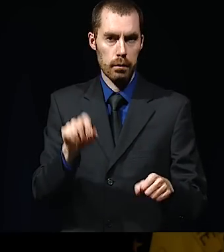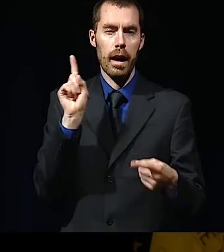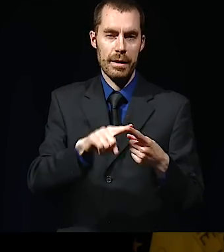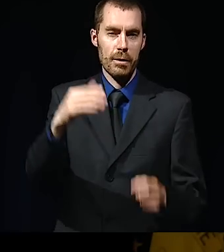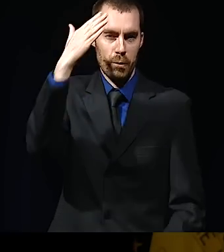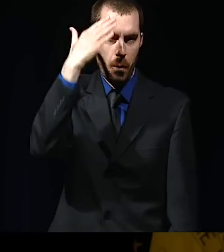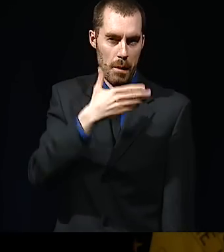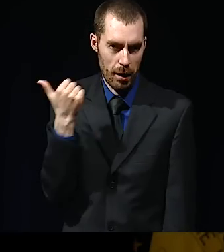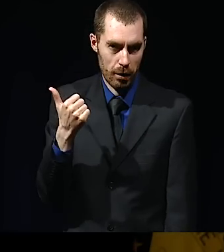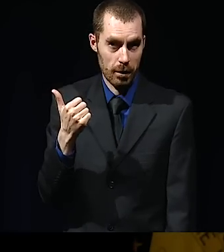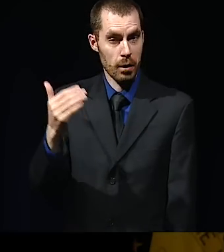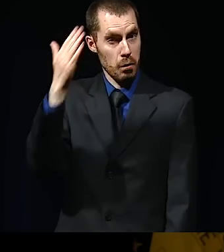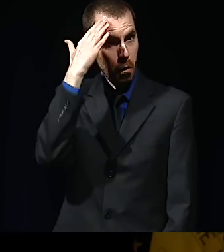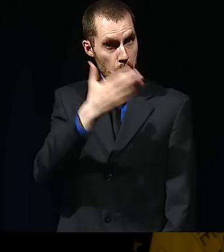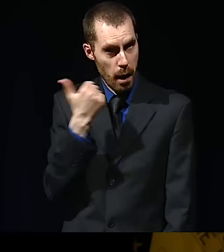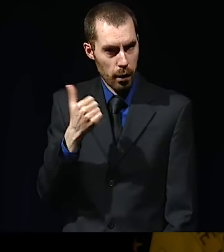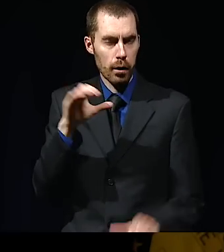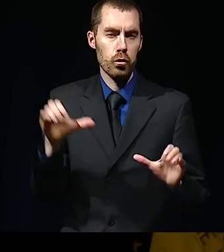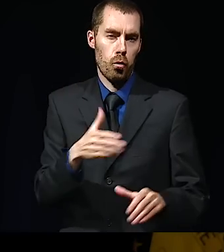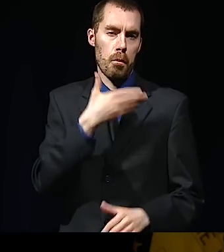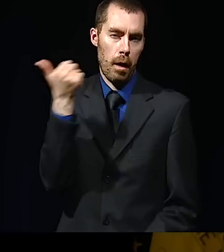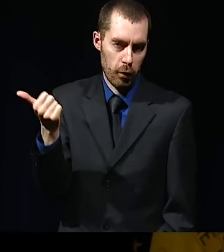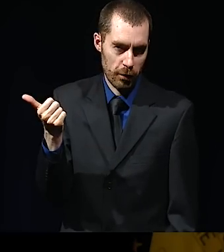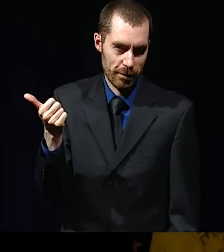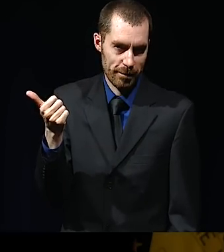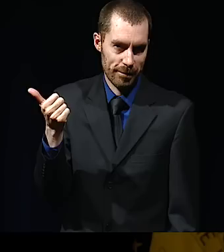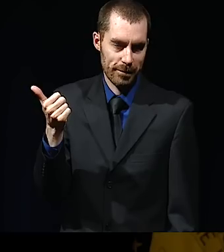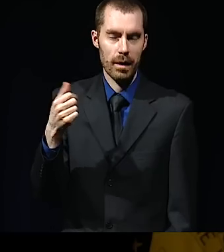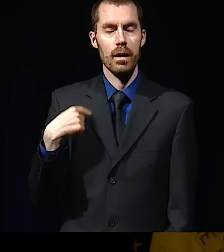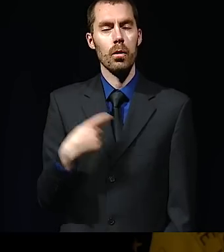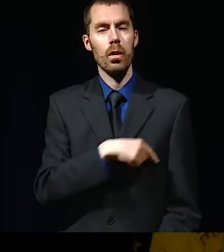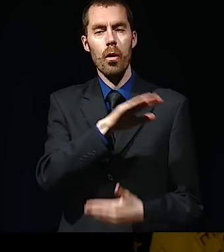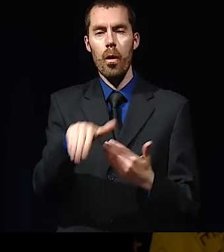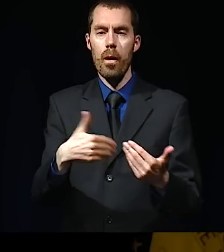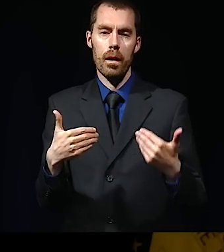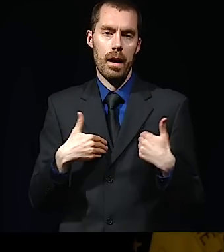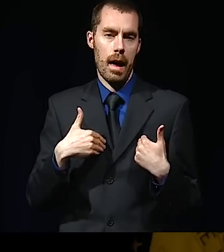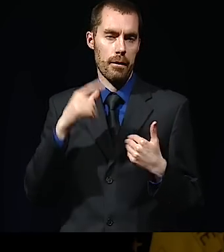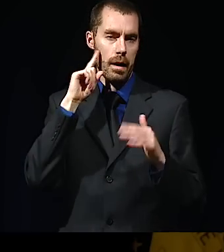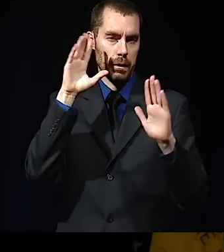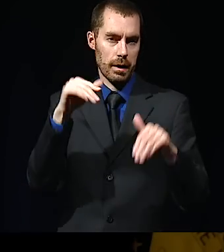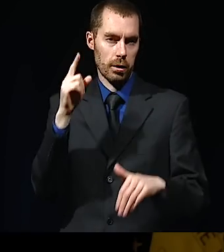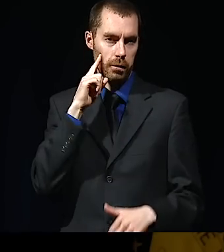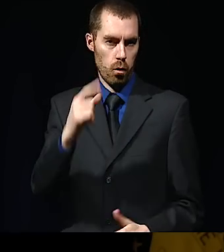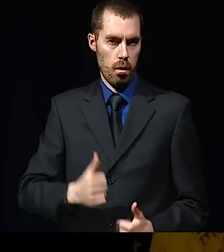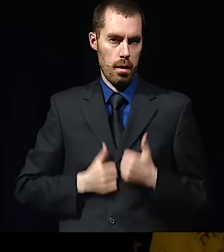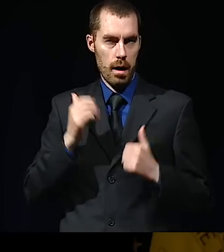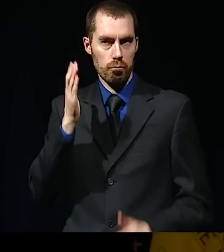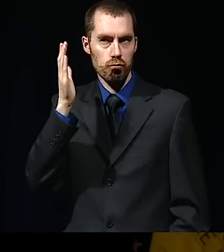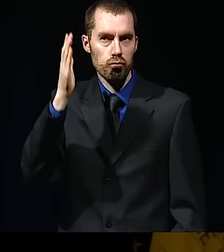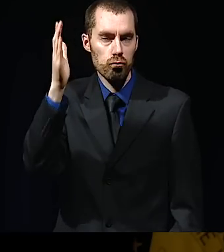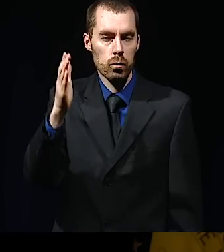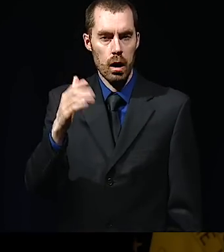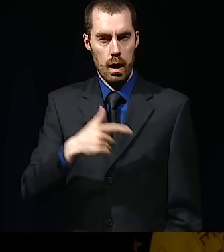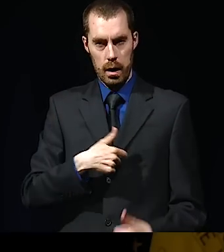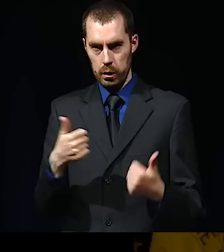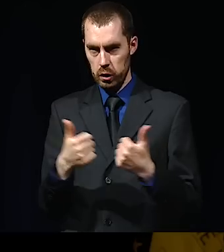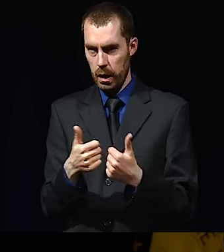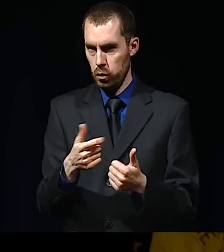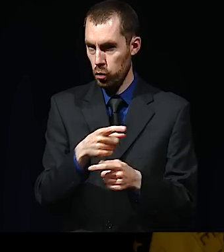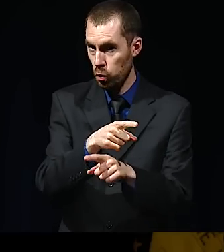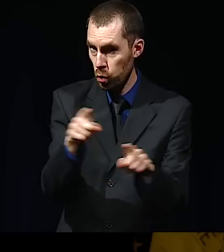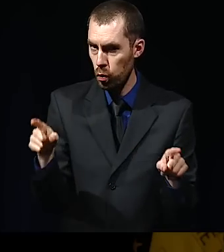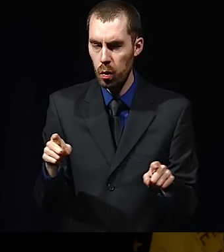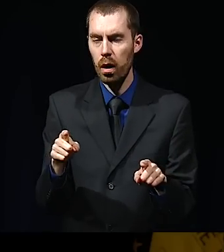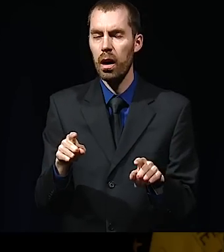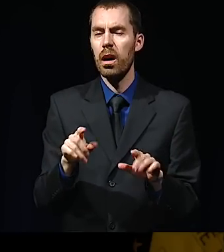better, do better." We all have expectations of what we want to do with our lives. But I challenge you to get out of the